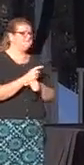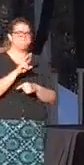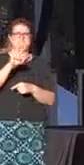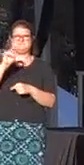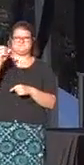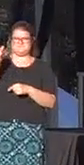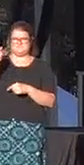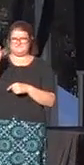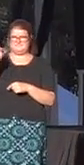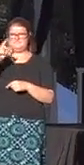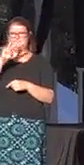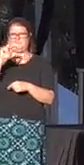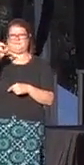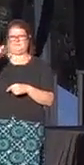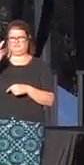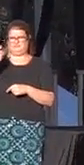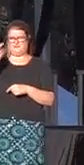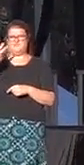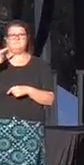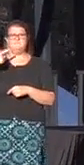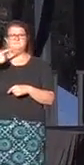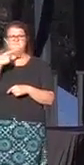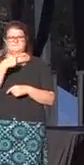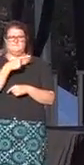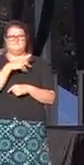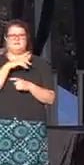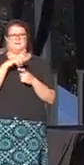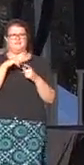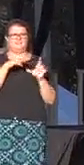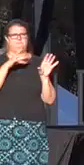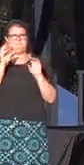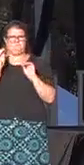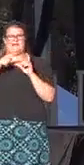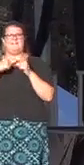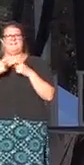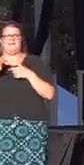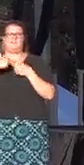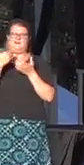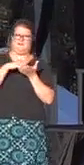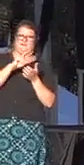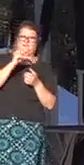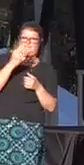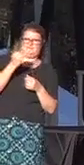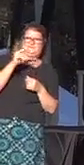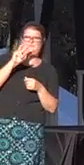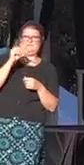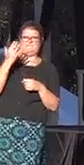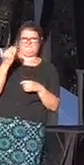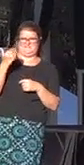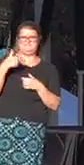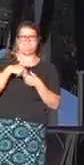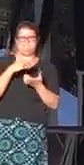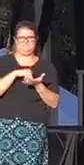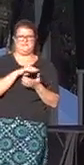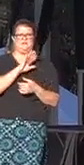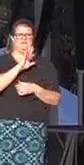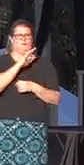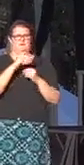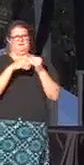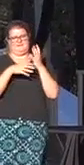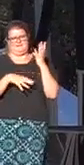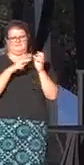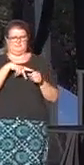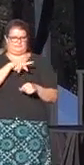2011, 2012, and then you came back, 2014 and 2015. Her list